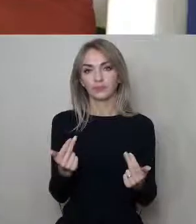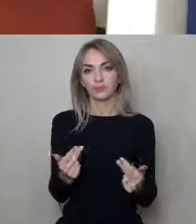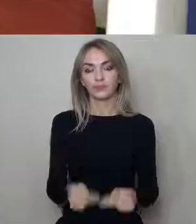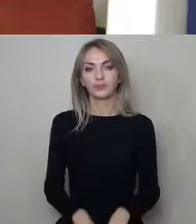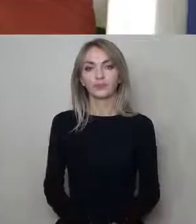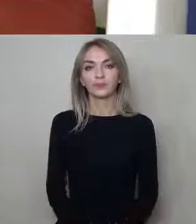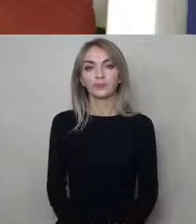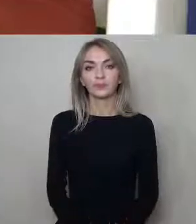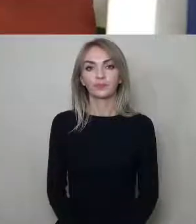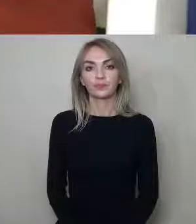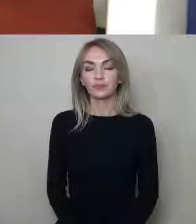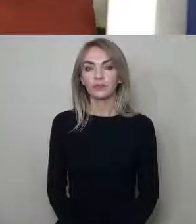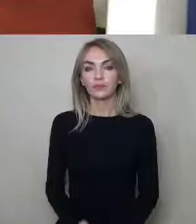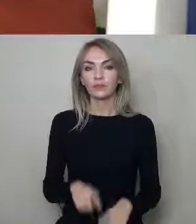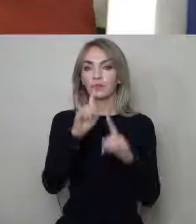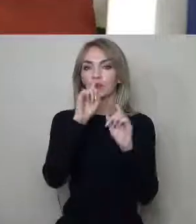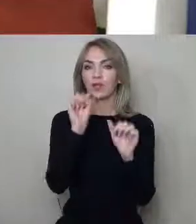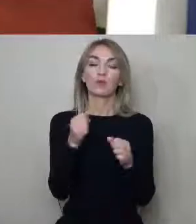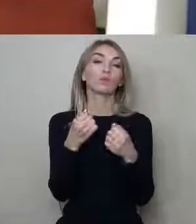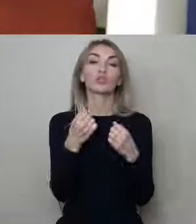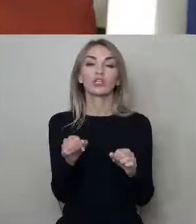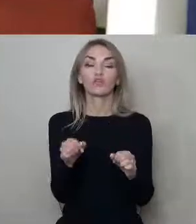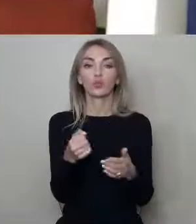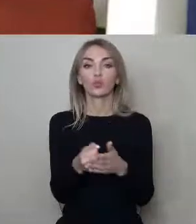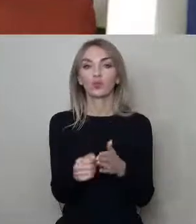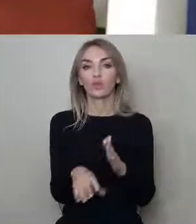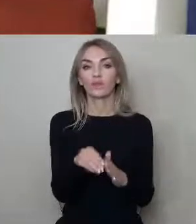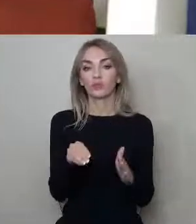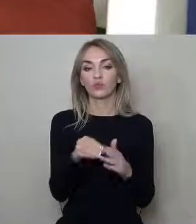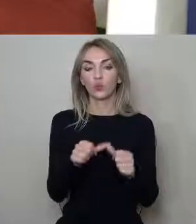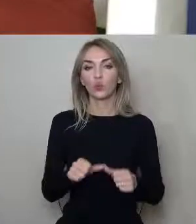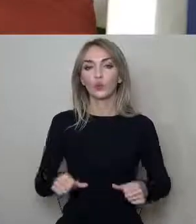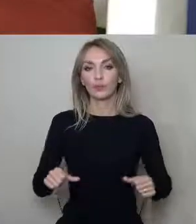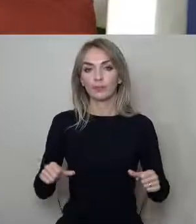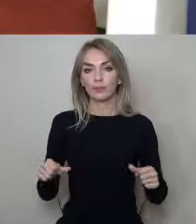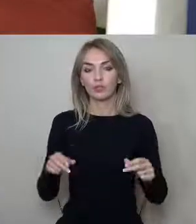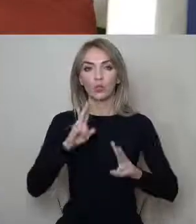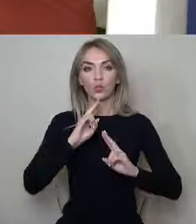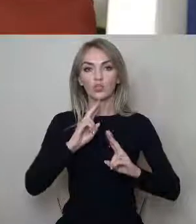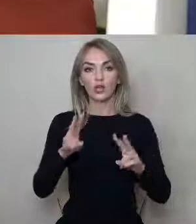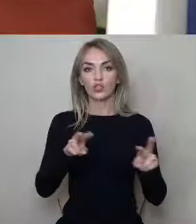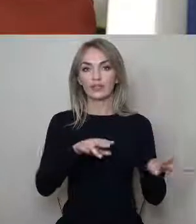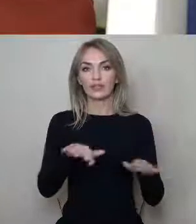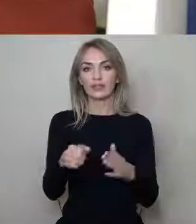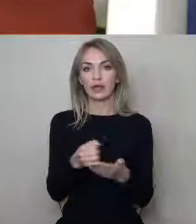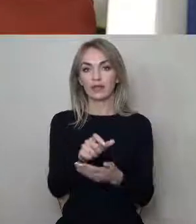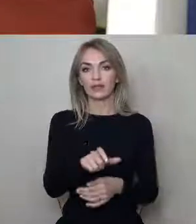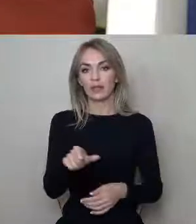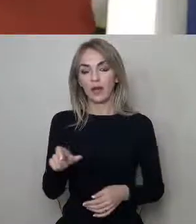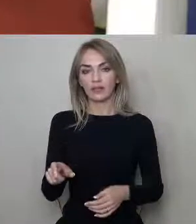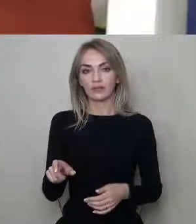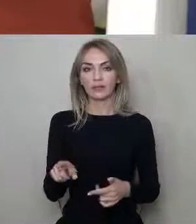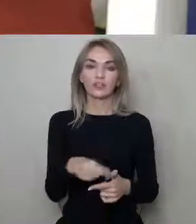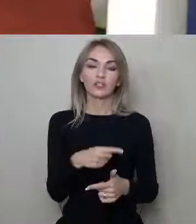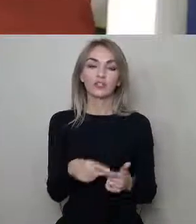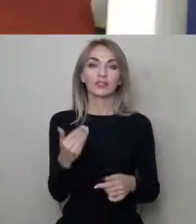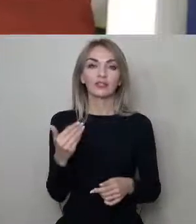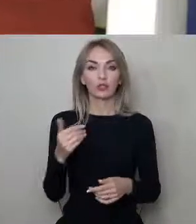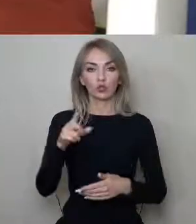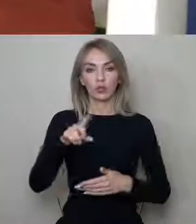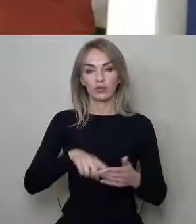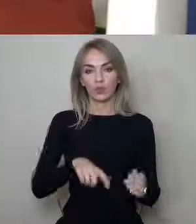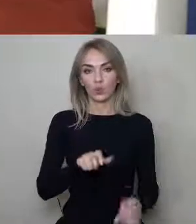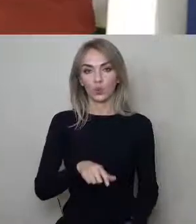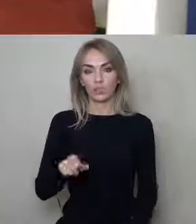complaints, so they can handle the TSC's action. Well, if it is actions of candidates or